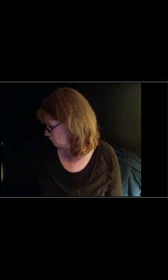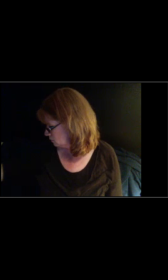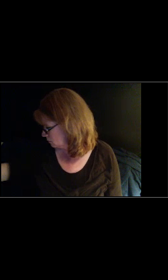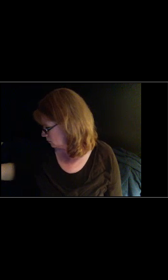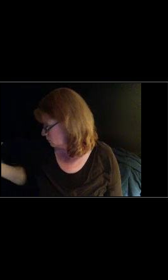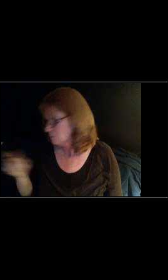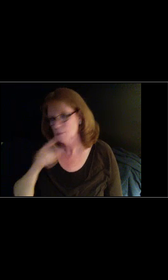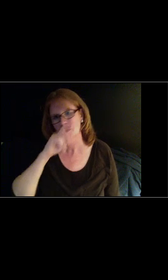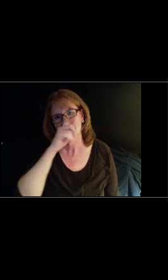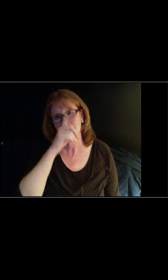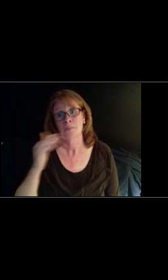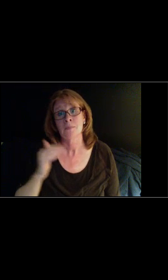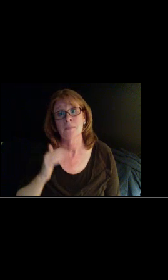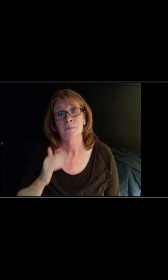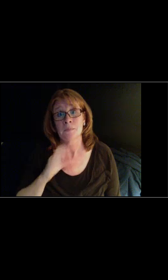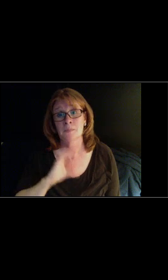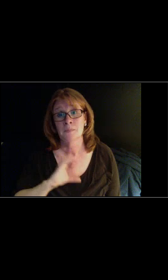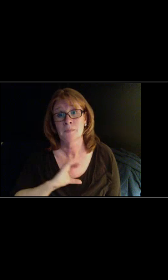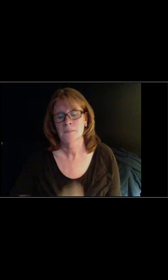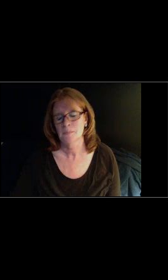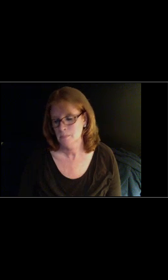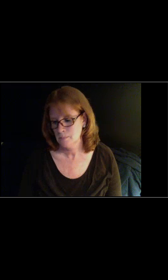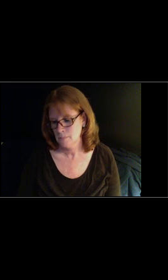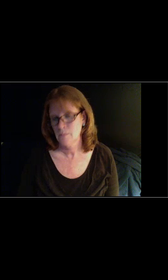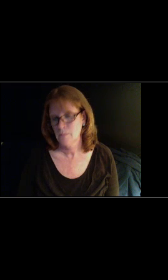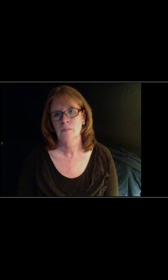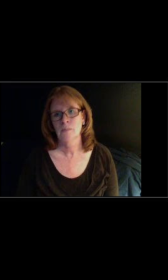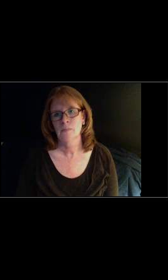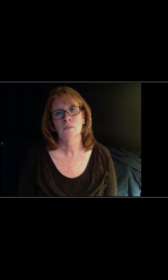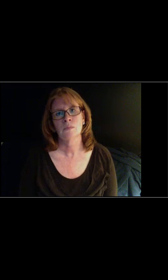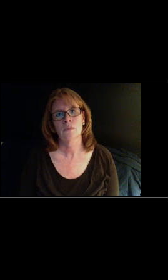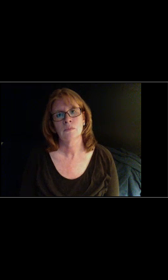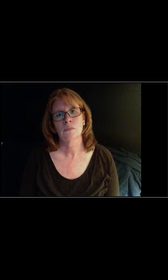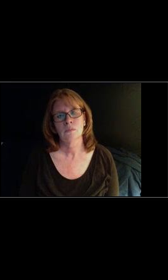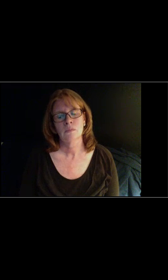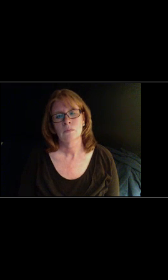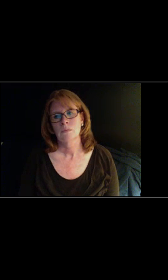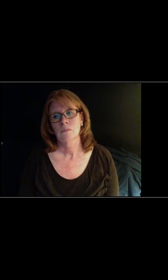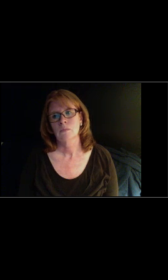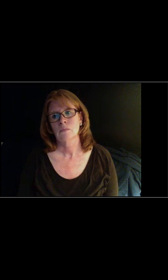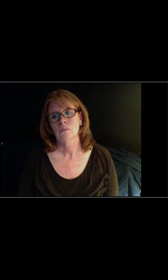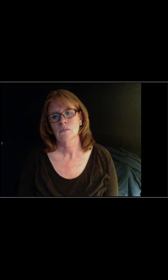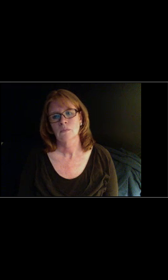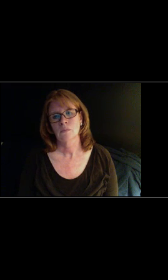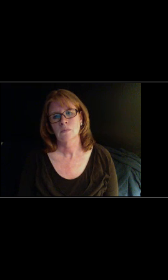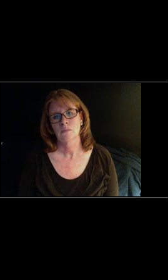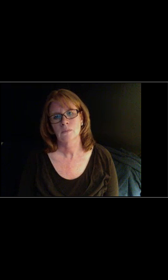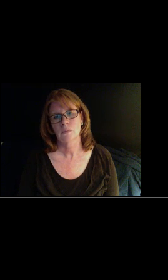rather than in the positive or justifying an interpreter taking action. Next slide, Carrie.